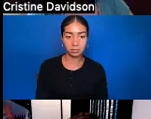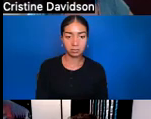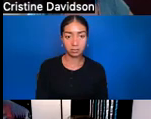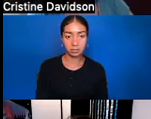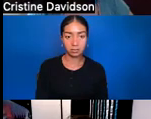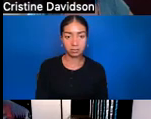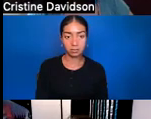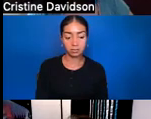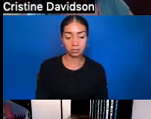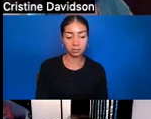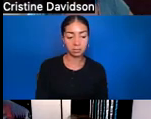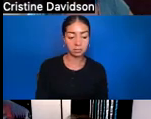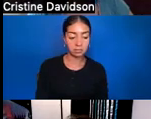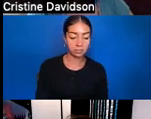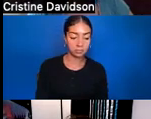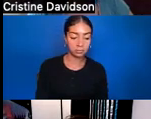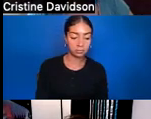There we go.